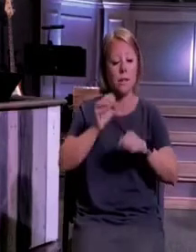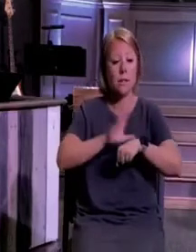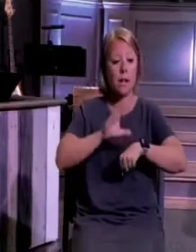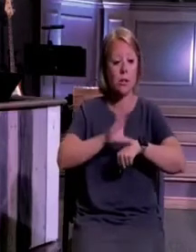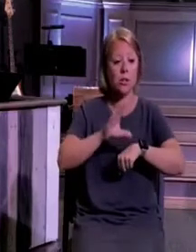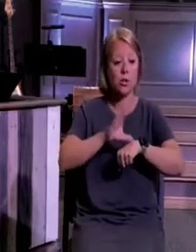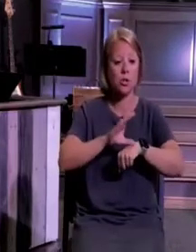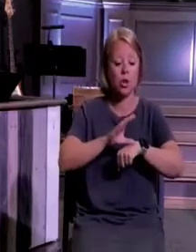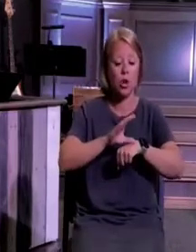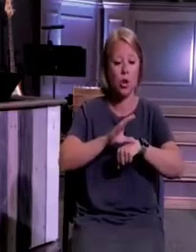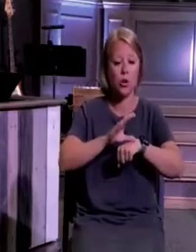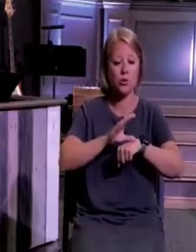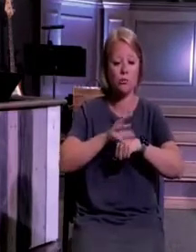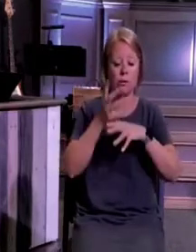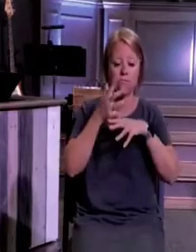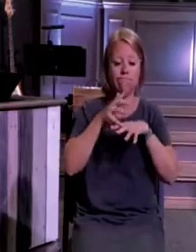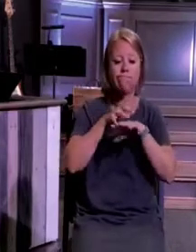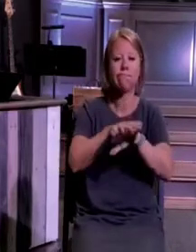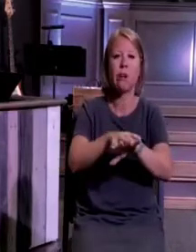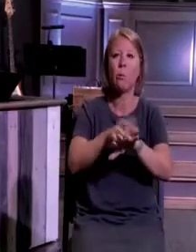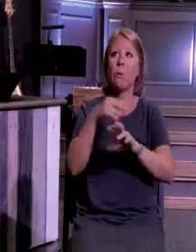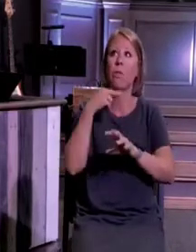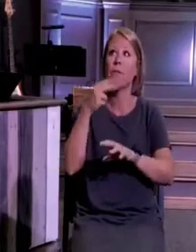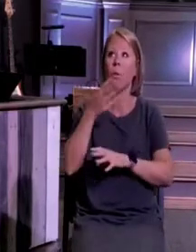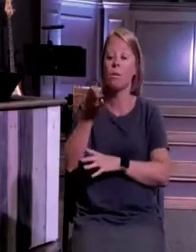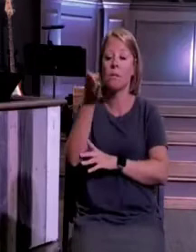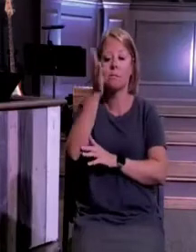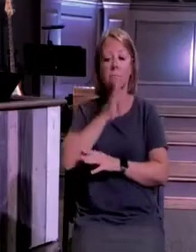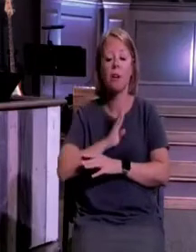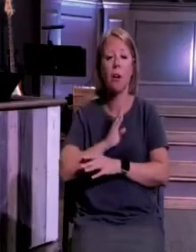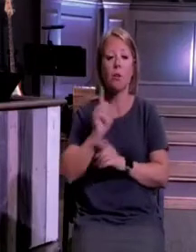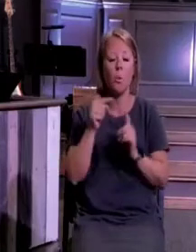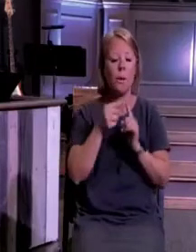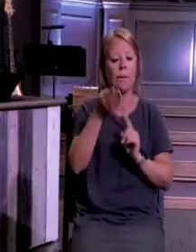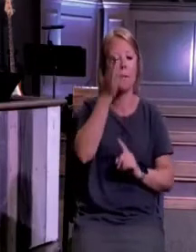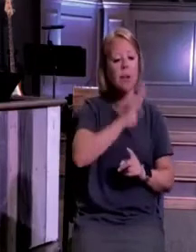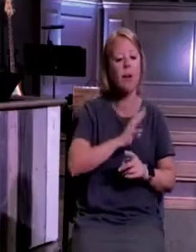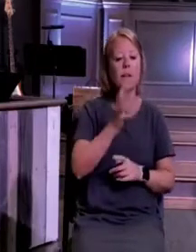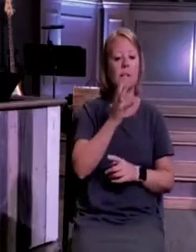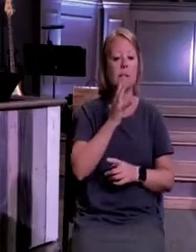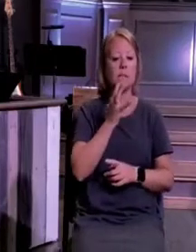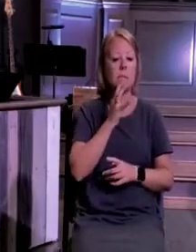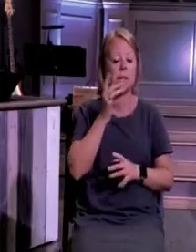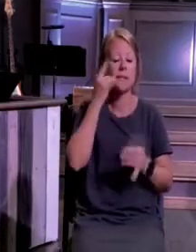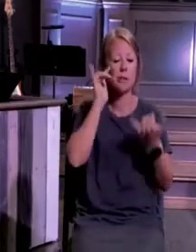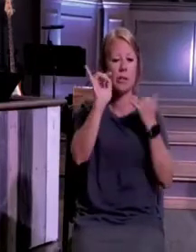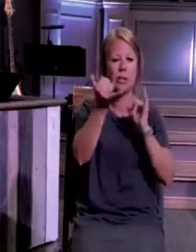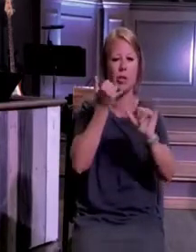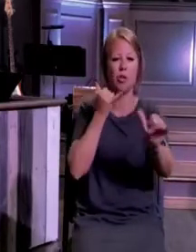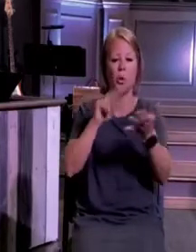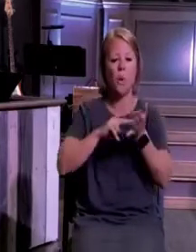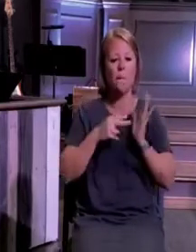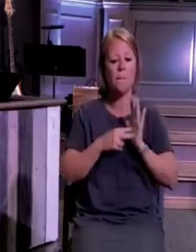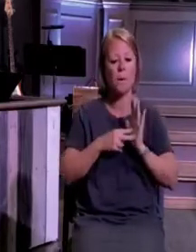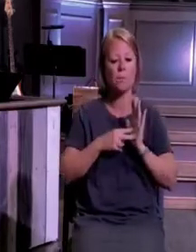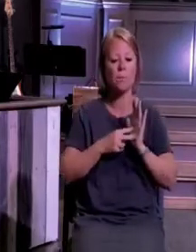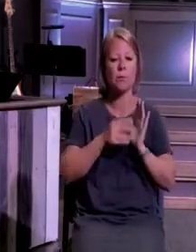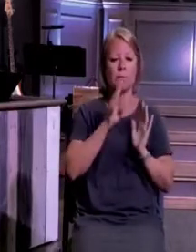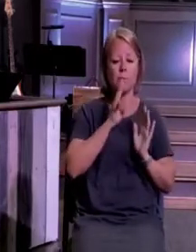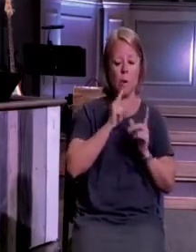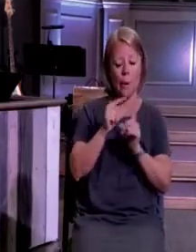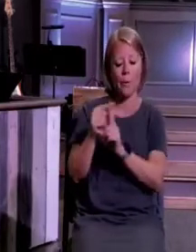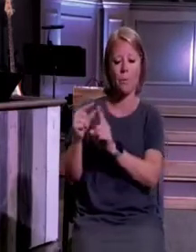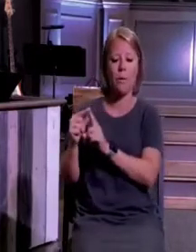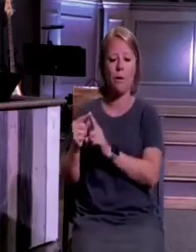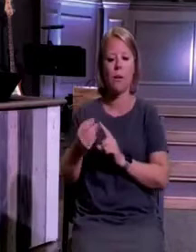align itself with the voice of God. When God speaks, there is an eternal purpose in the spoken word.